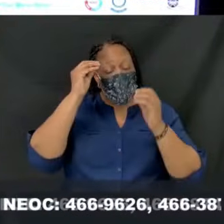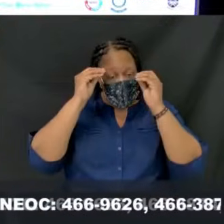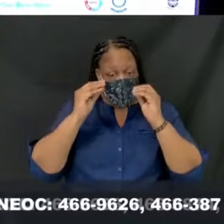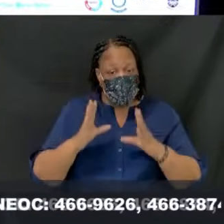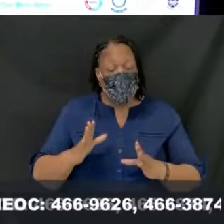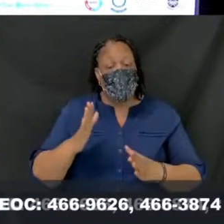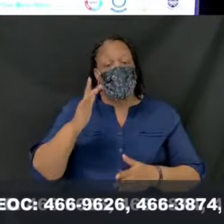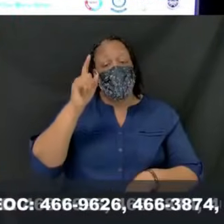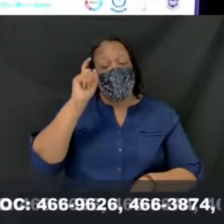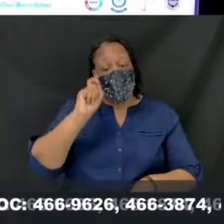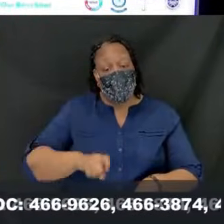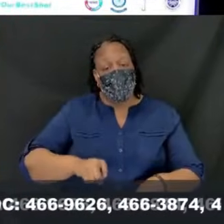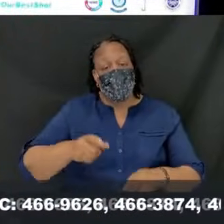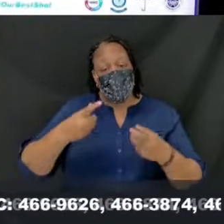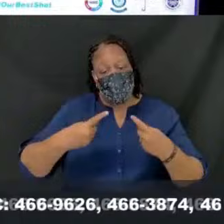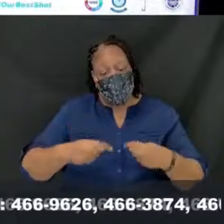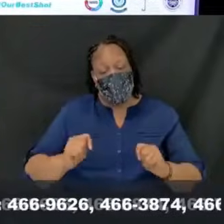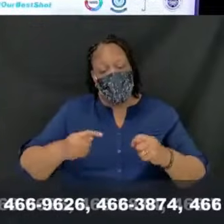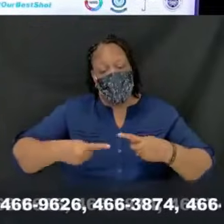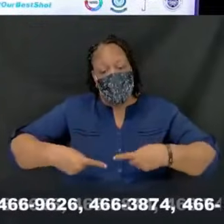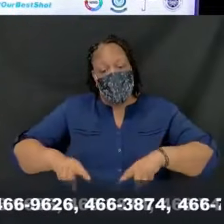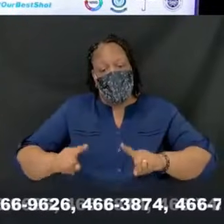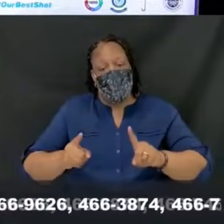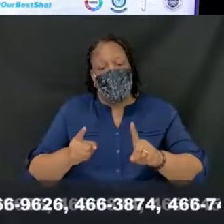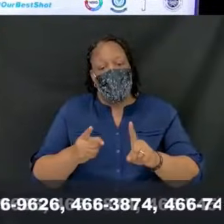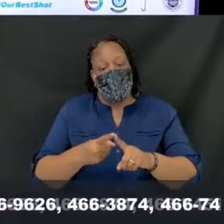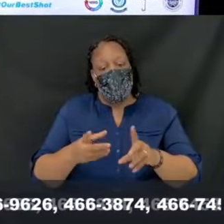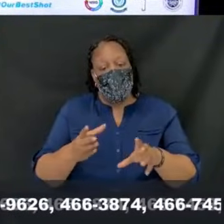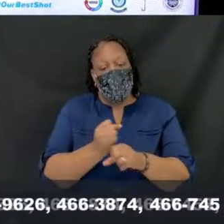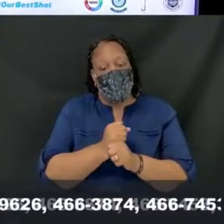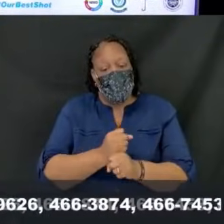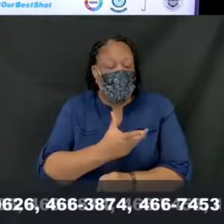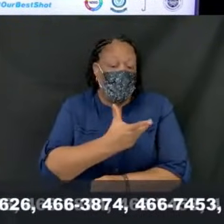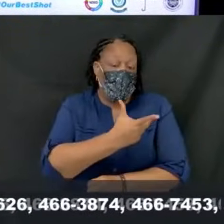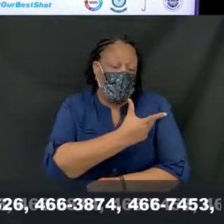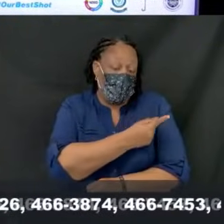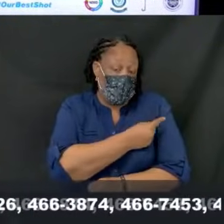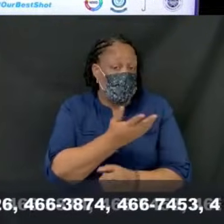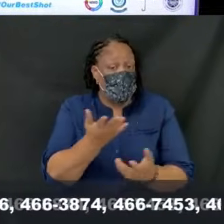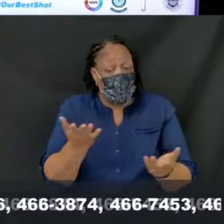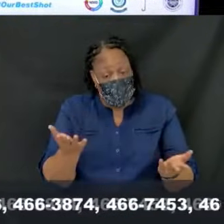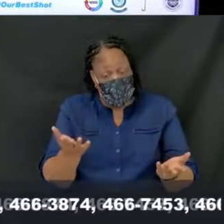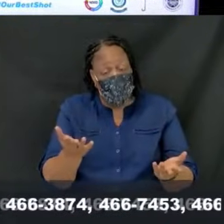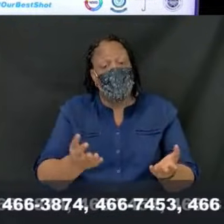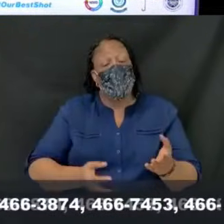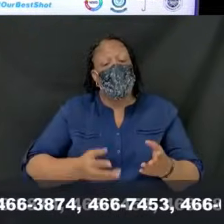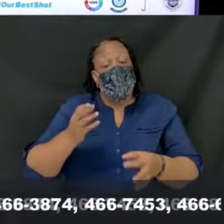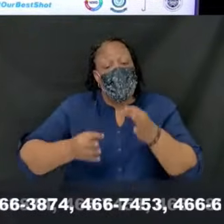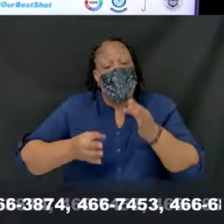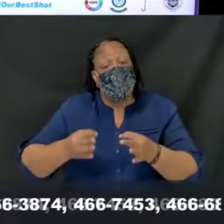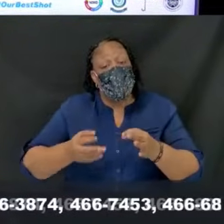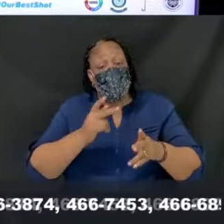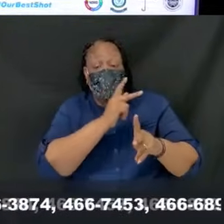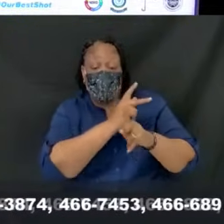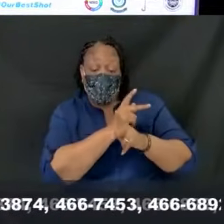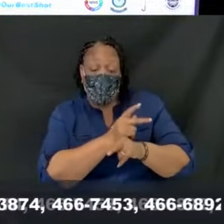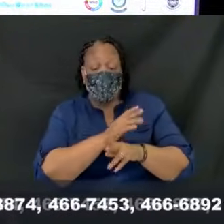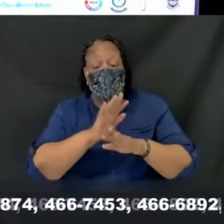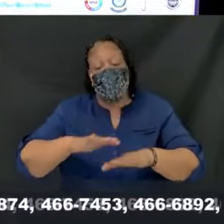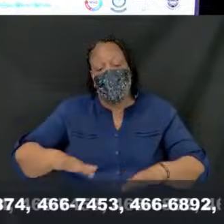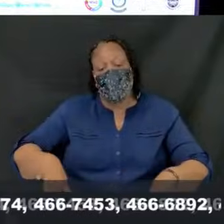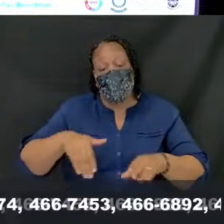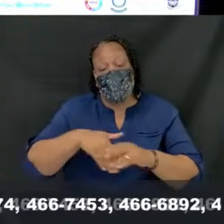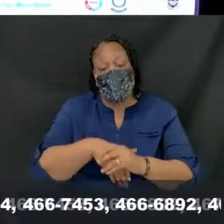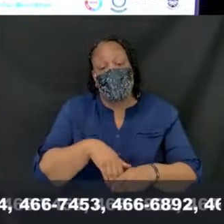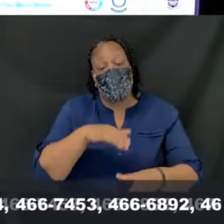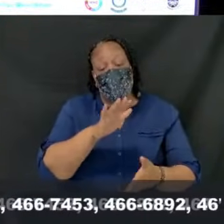and protect the students who they are entrusted to care for. And if they want to keep the schools open, they would